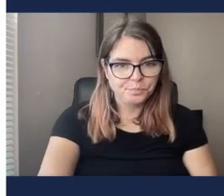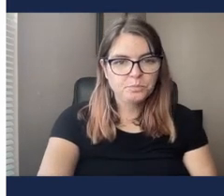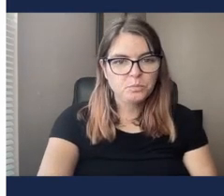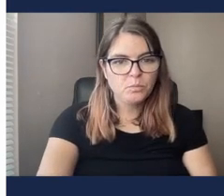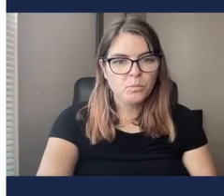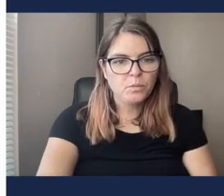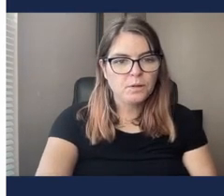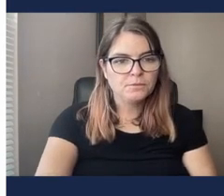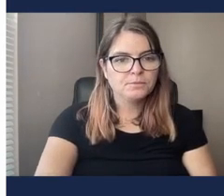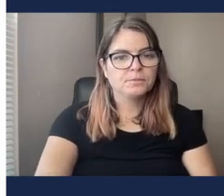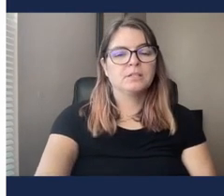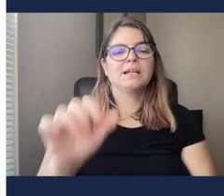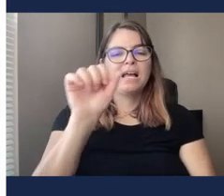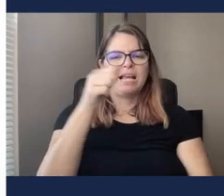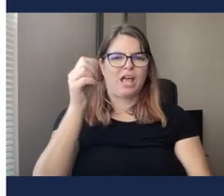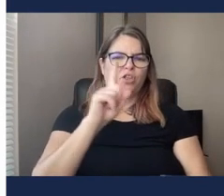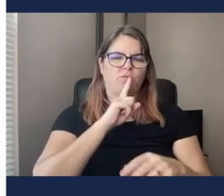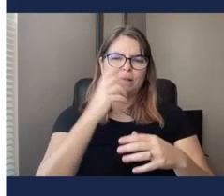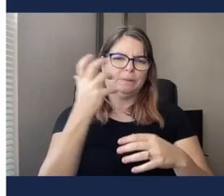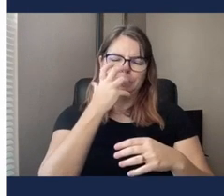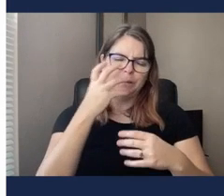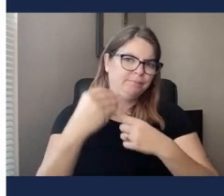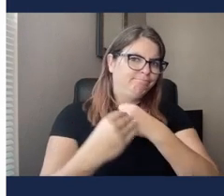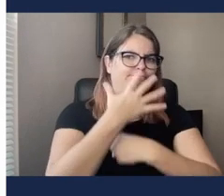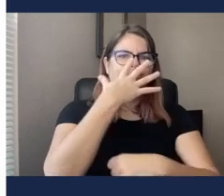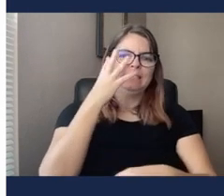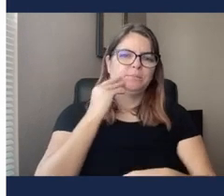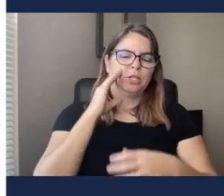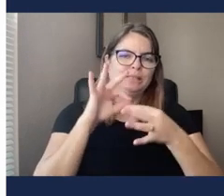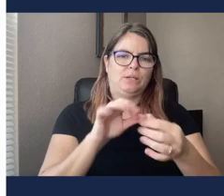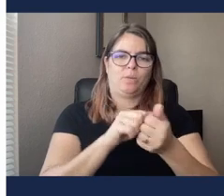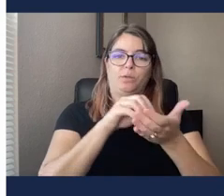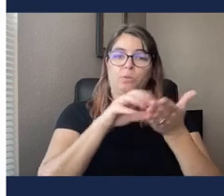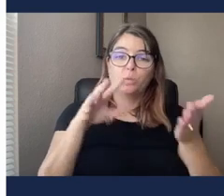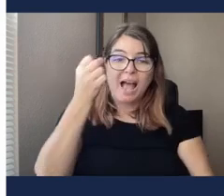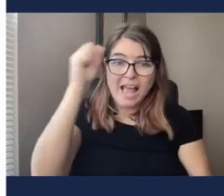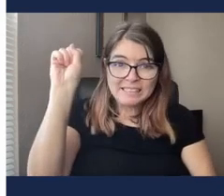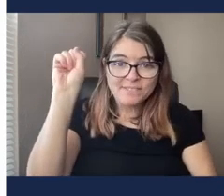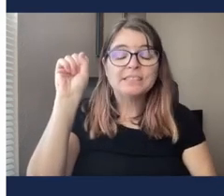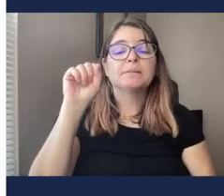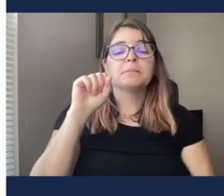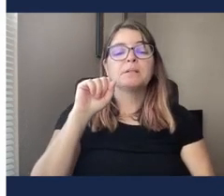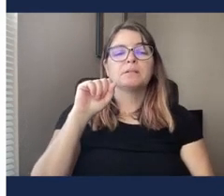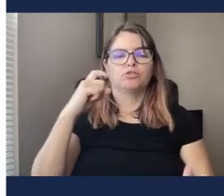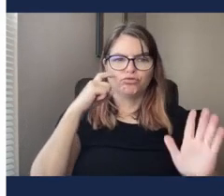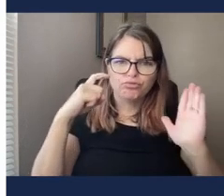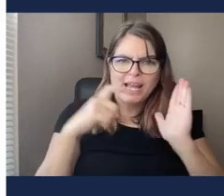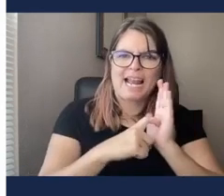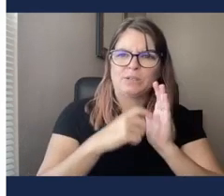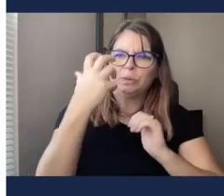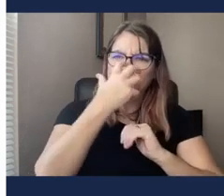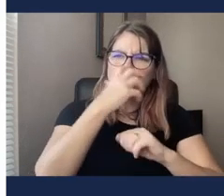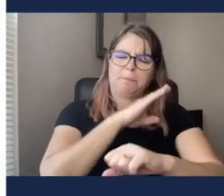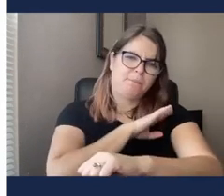Another formative experience for me, I think, in terms of student activism and recognizing the power of